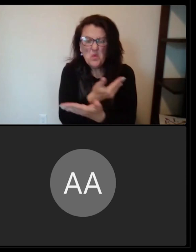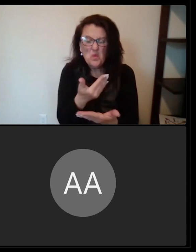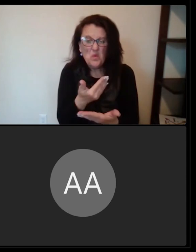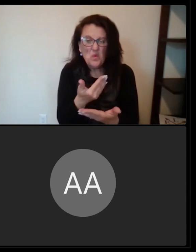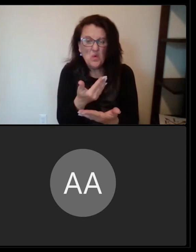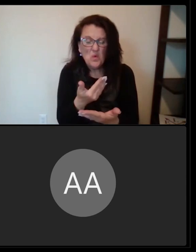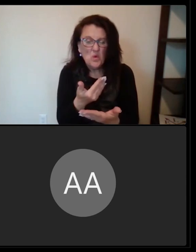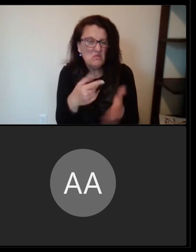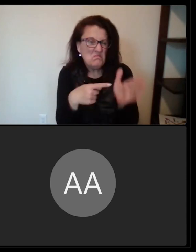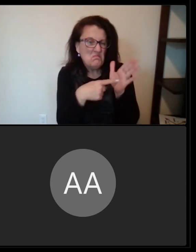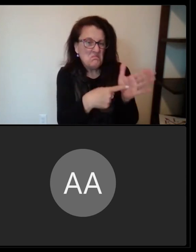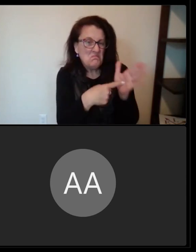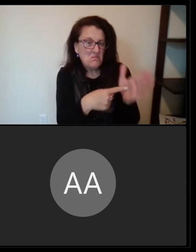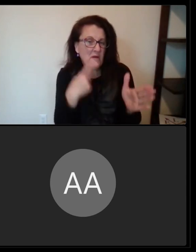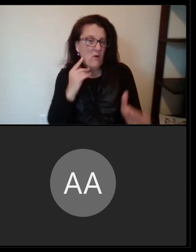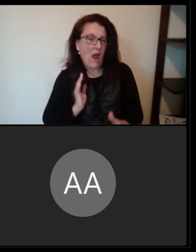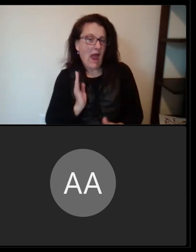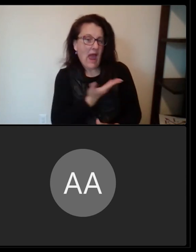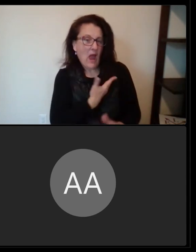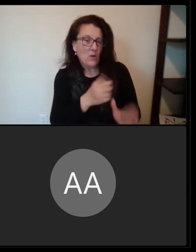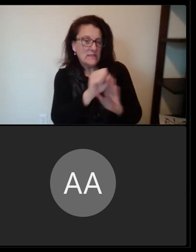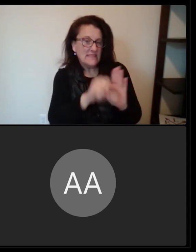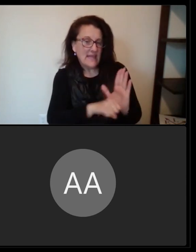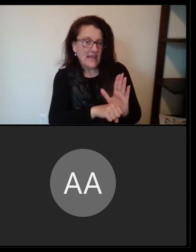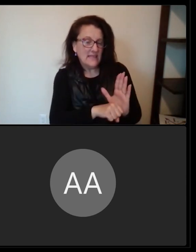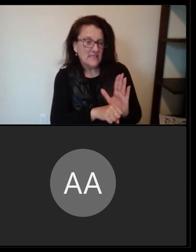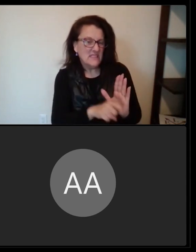new feature for New York State,